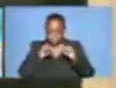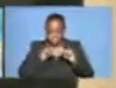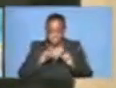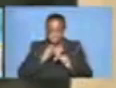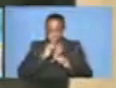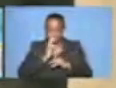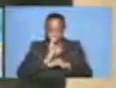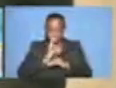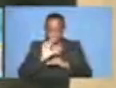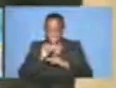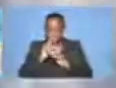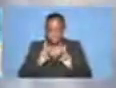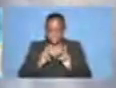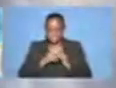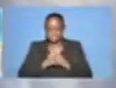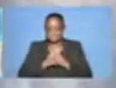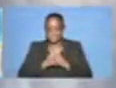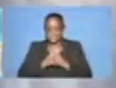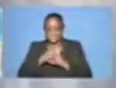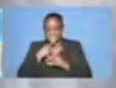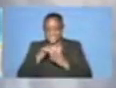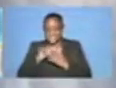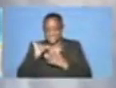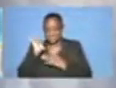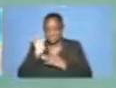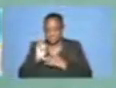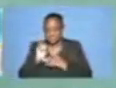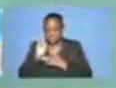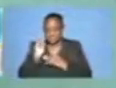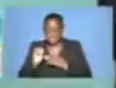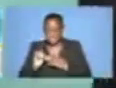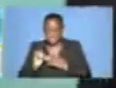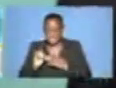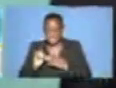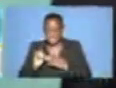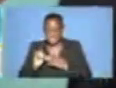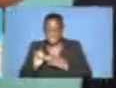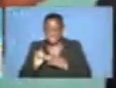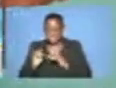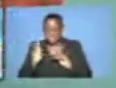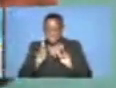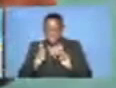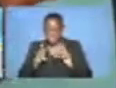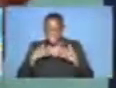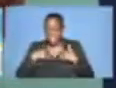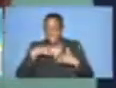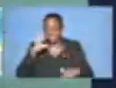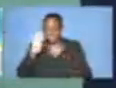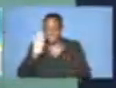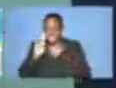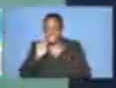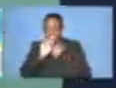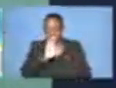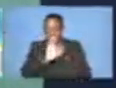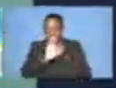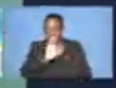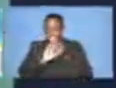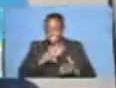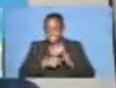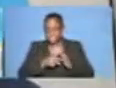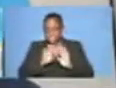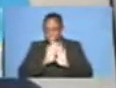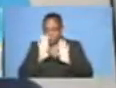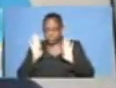anybody. More than 50% of the island stays connected through BTC, according to company officials. The opening of this space for